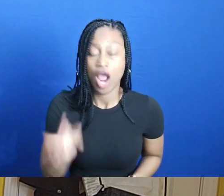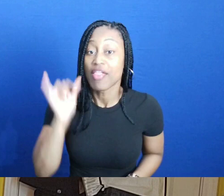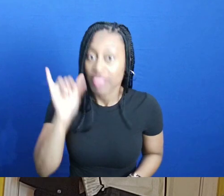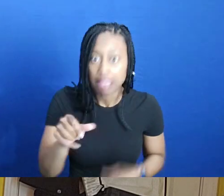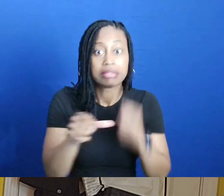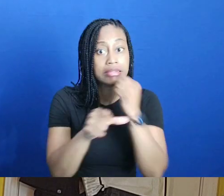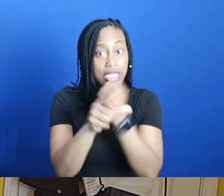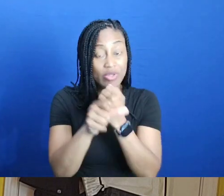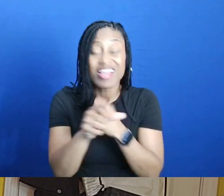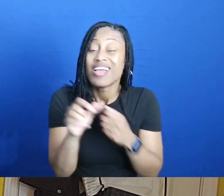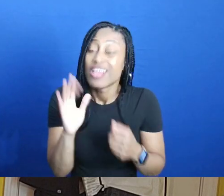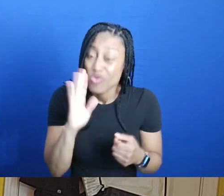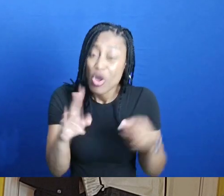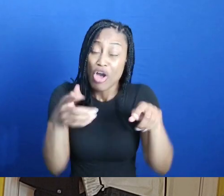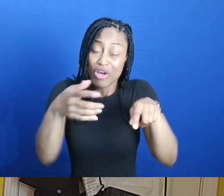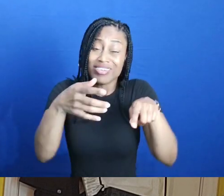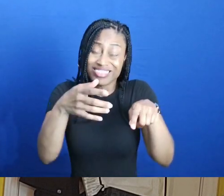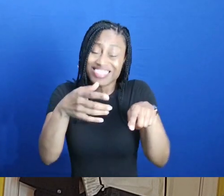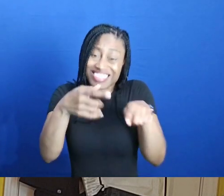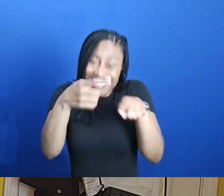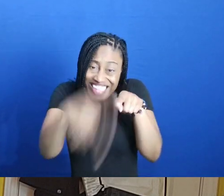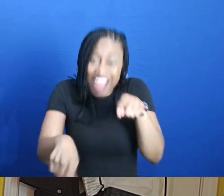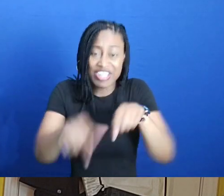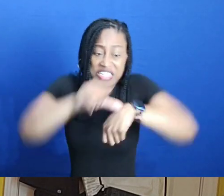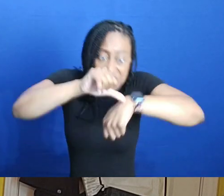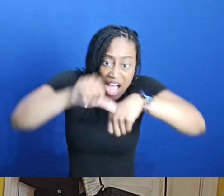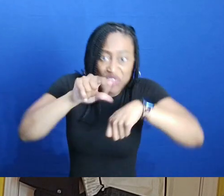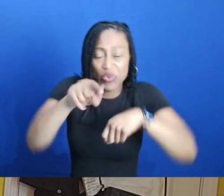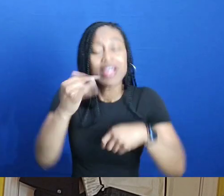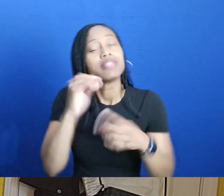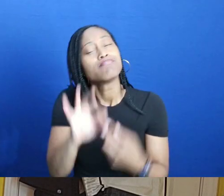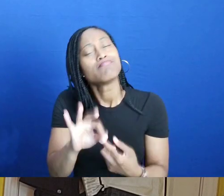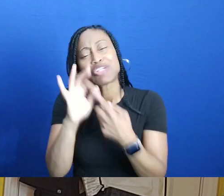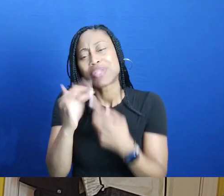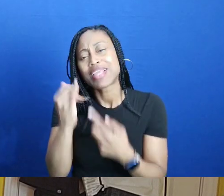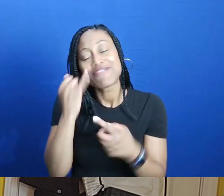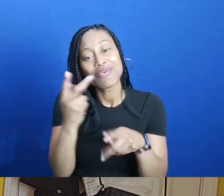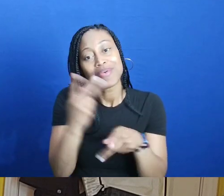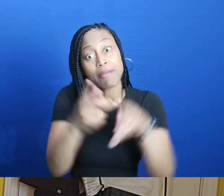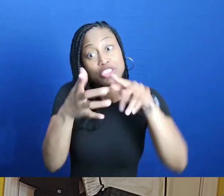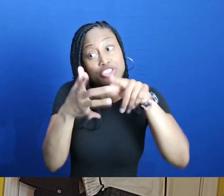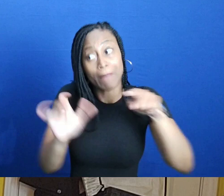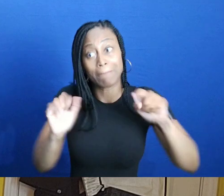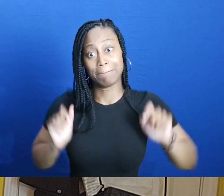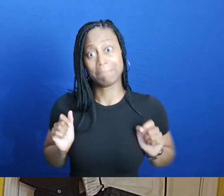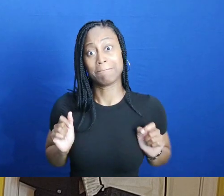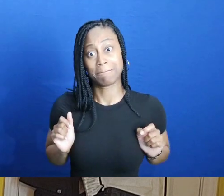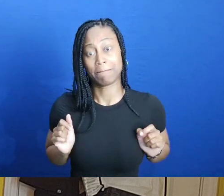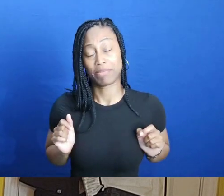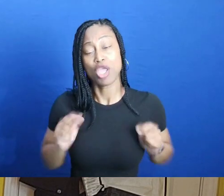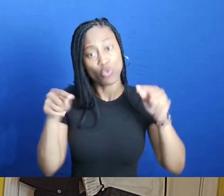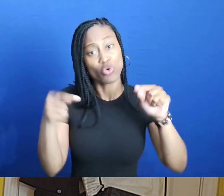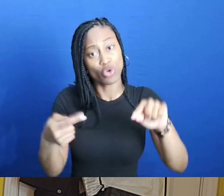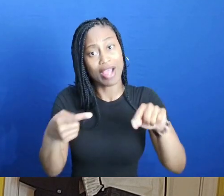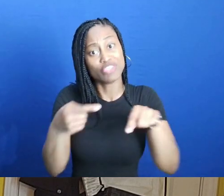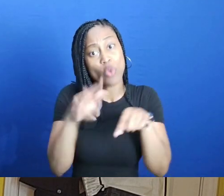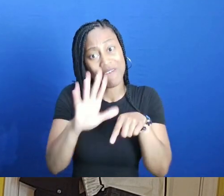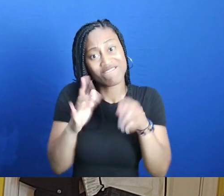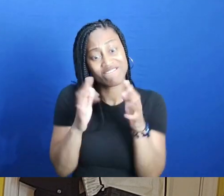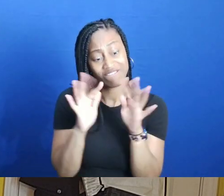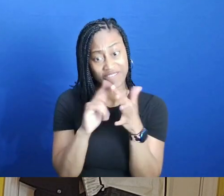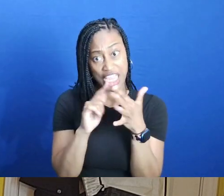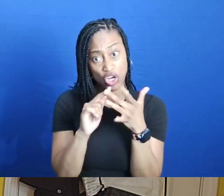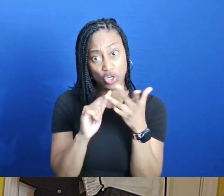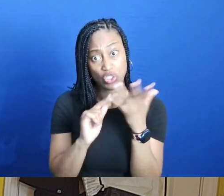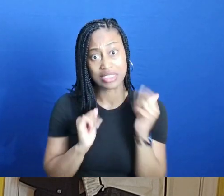knife. That is dangerous. And these knives will cut you, especially if you're keeping them sharp. They will also cut your